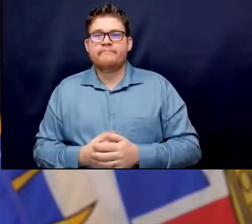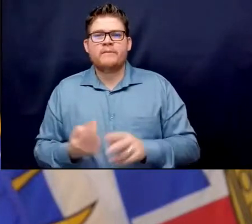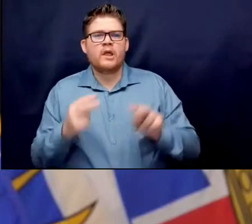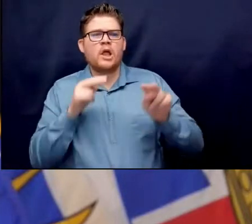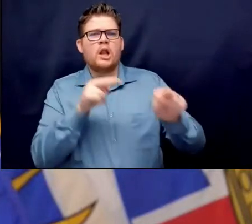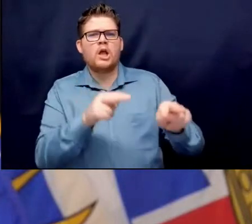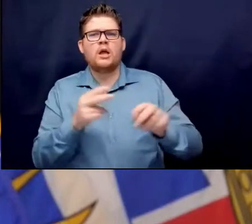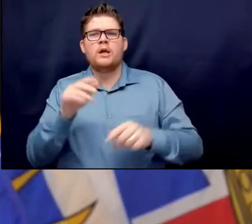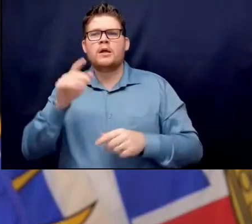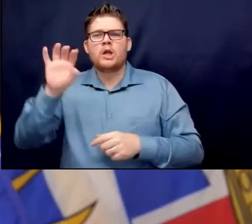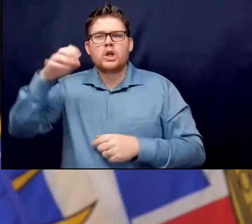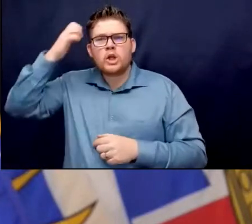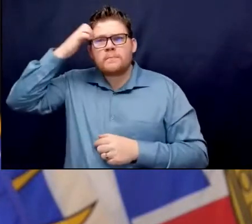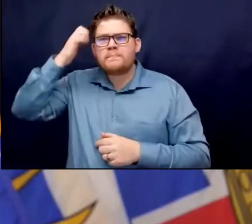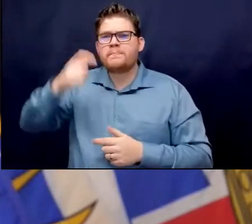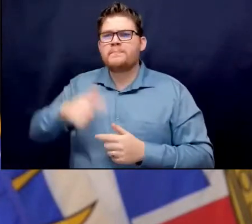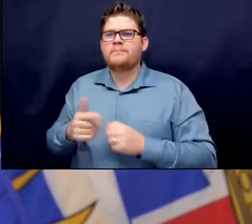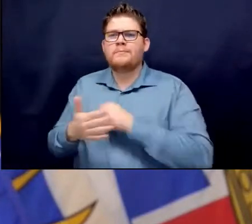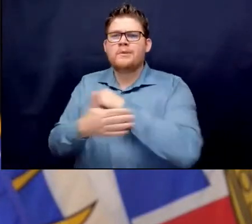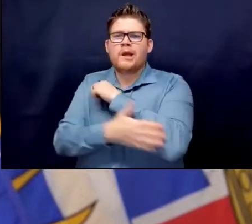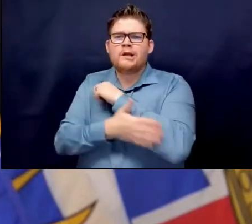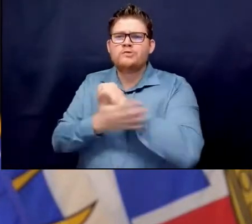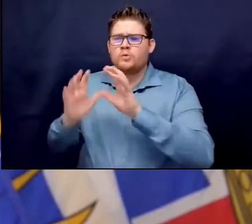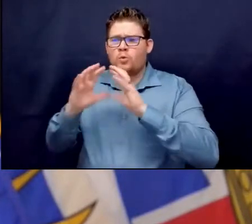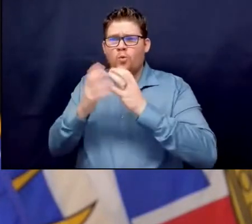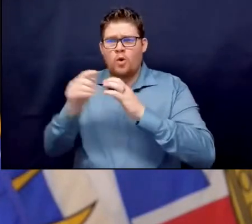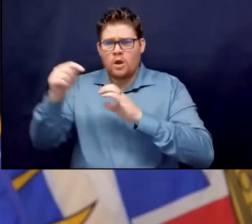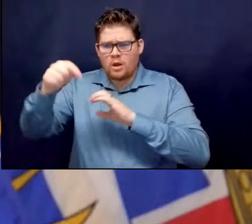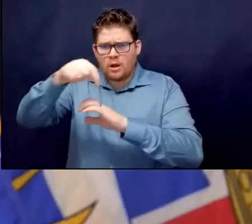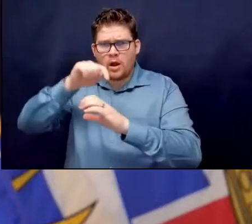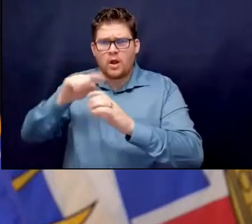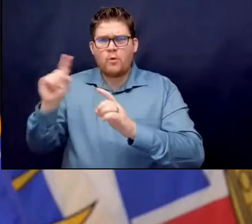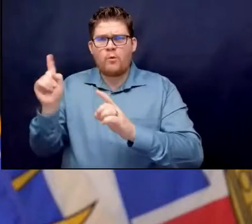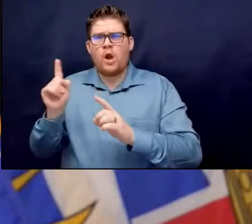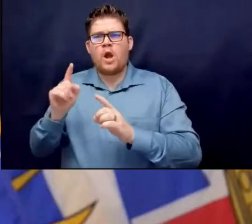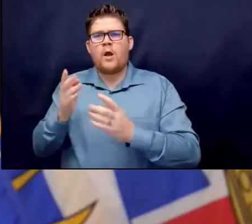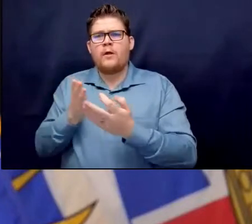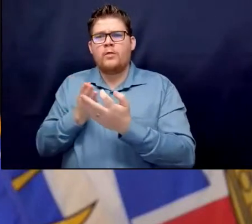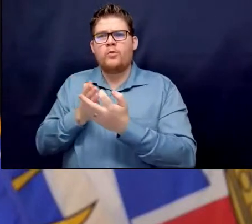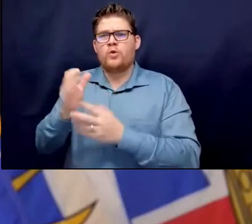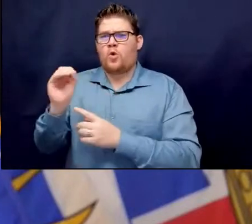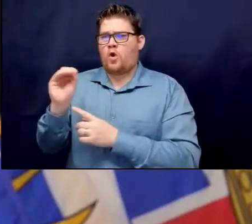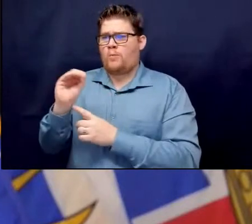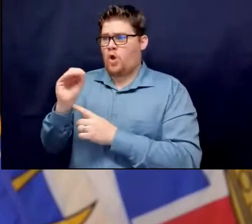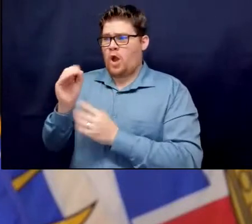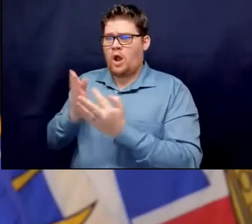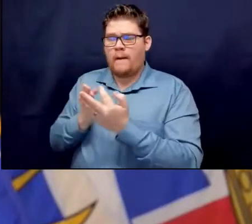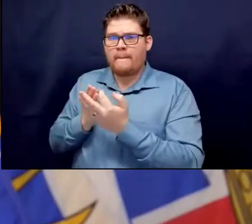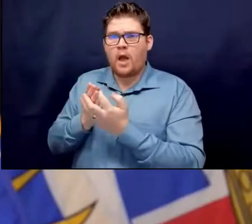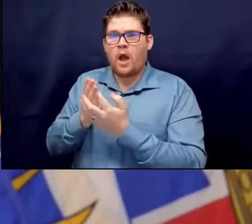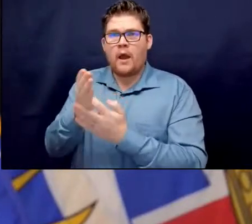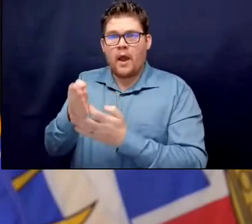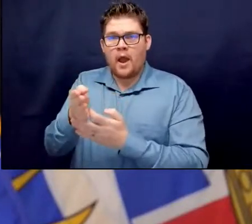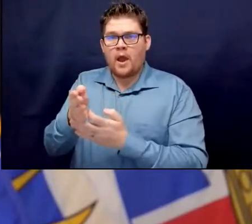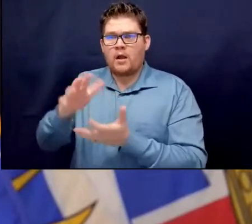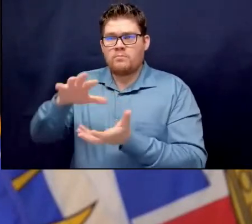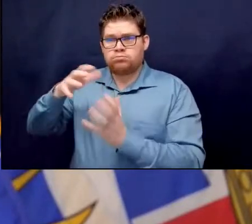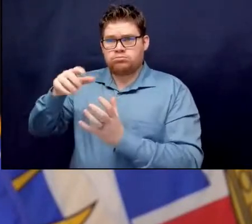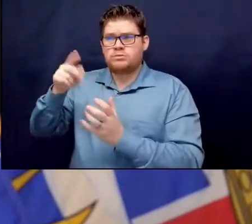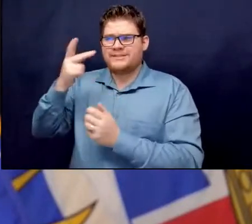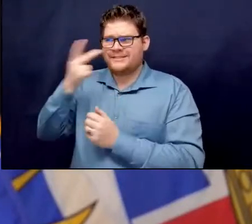change and modify itself. and surprise us in many